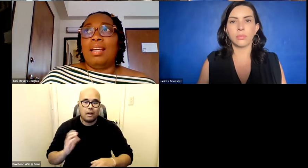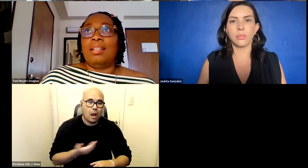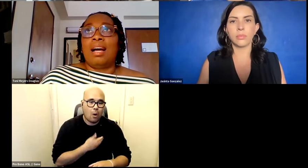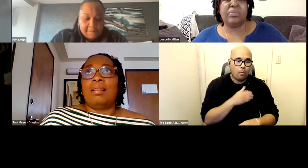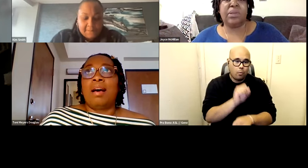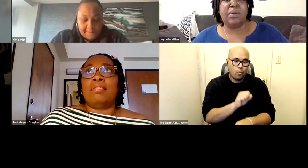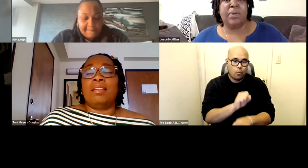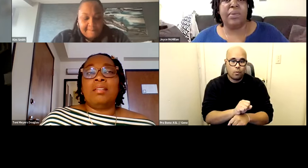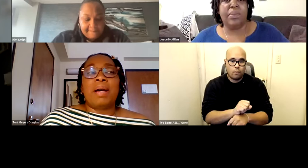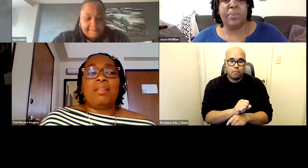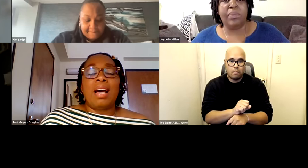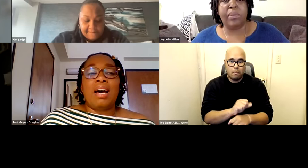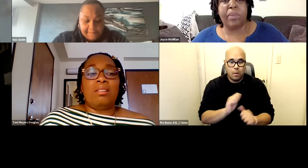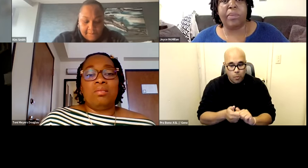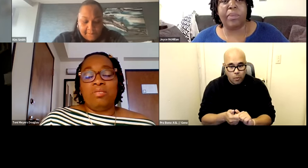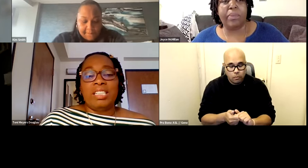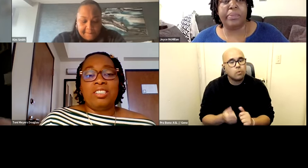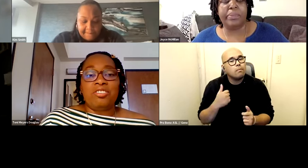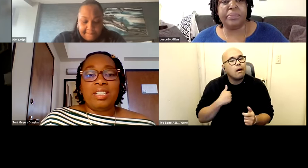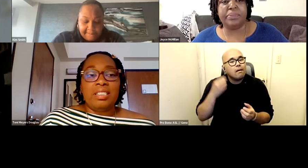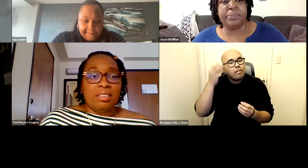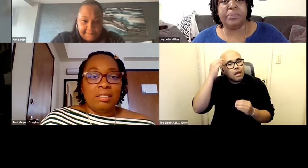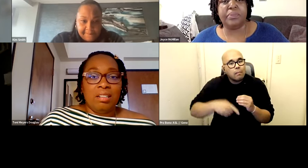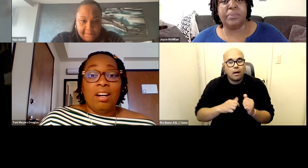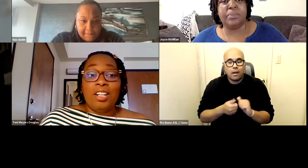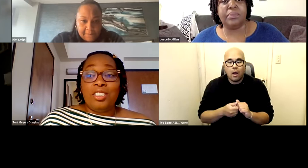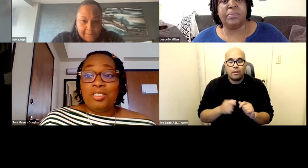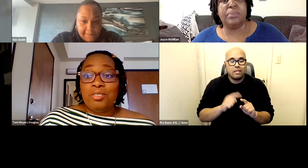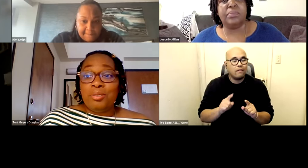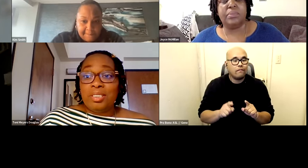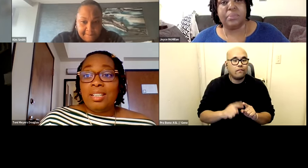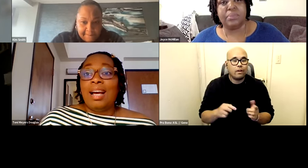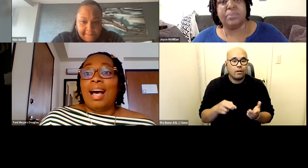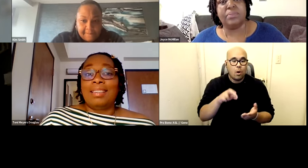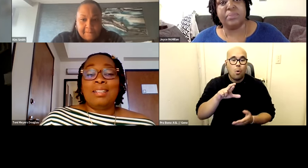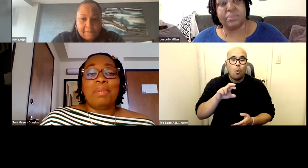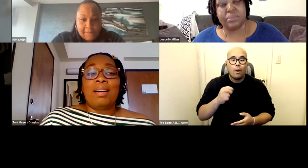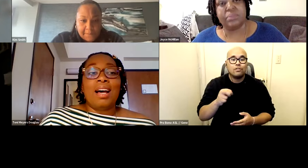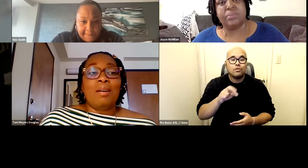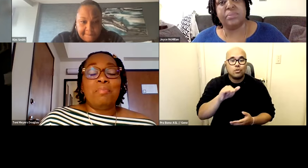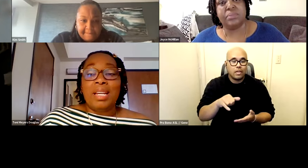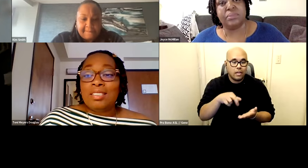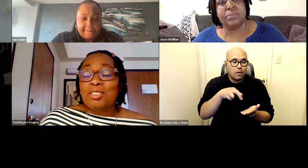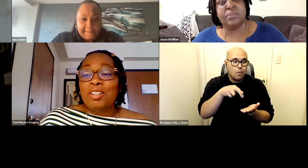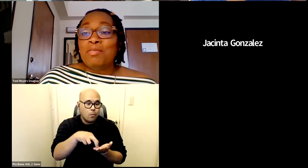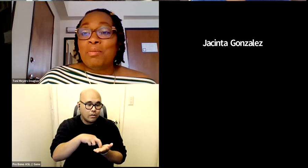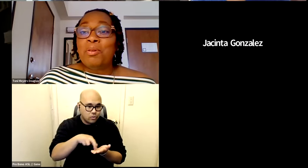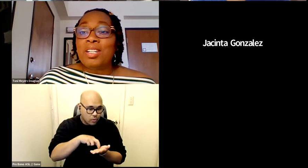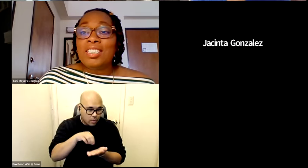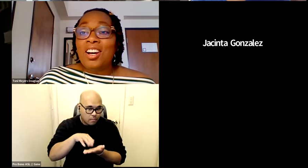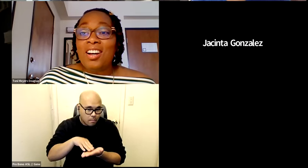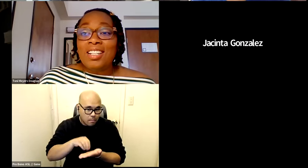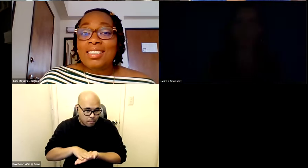and i think about how registries are used i think about how mandatory